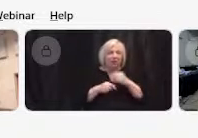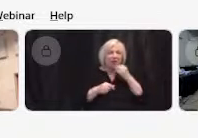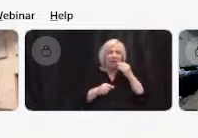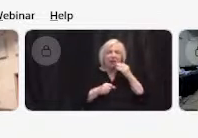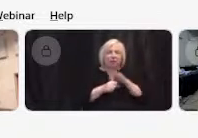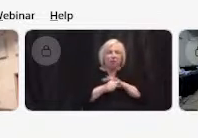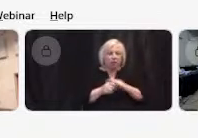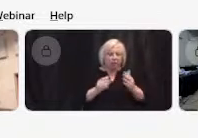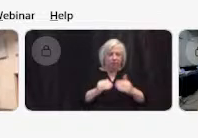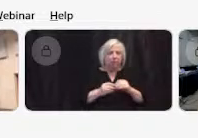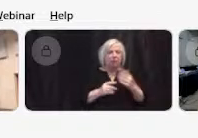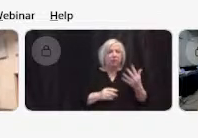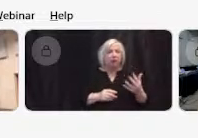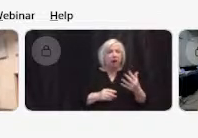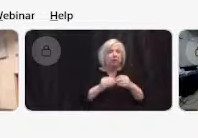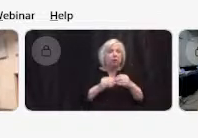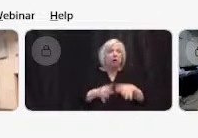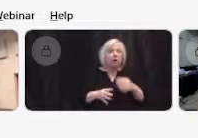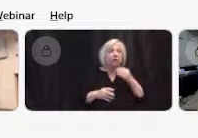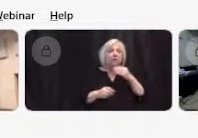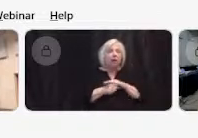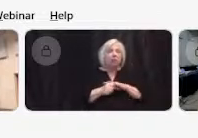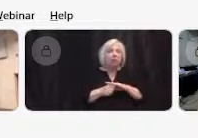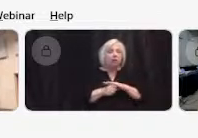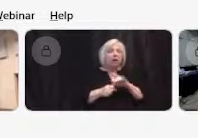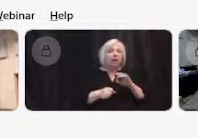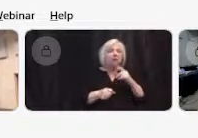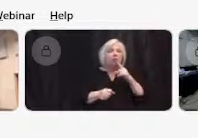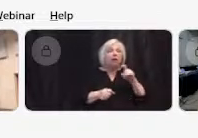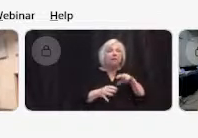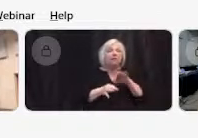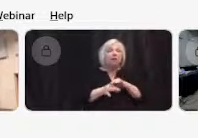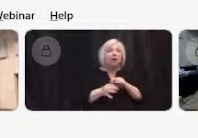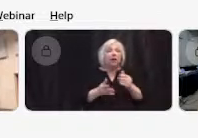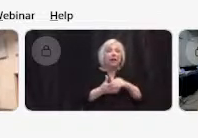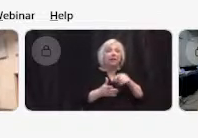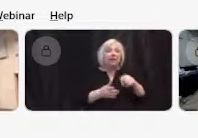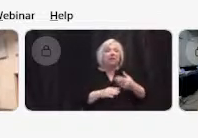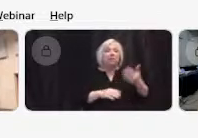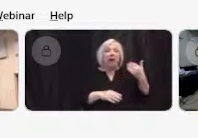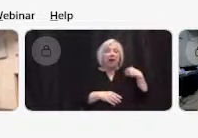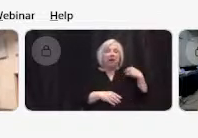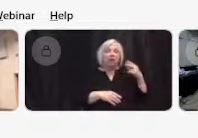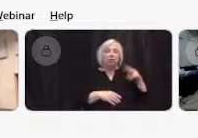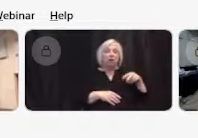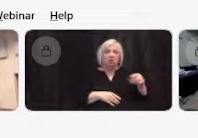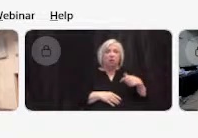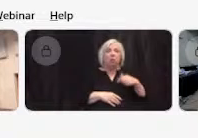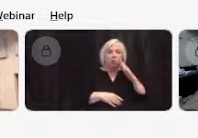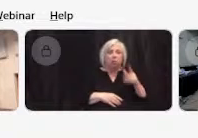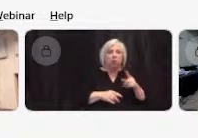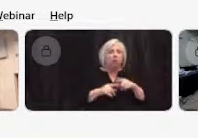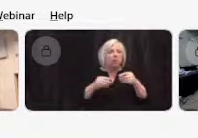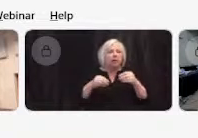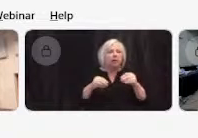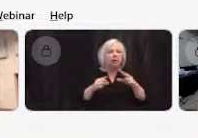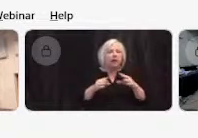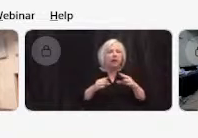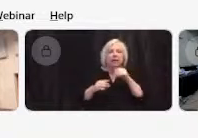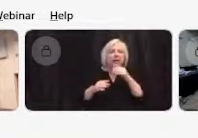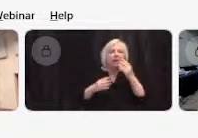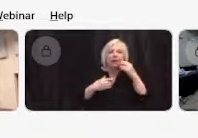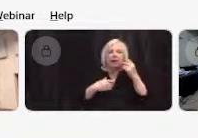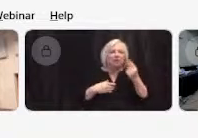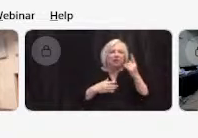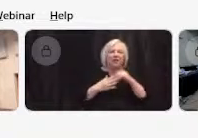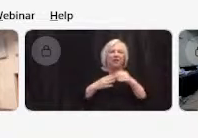of neighborhood. If we had the opportunity to vote against this from the beginning, we would have. Even the seller did not realize they were selling to a business and